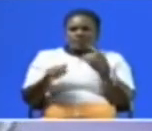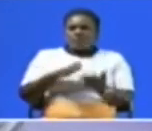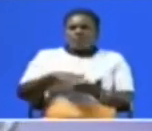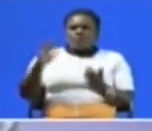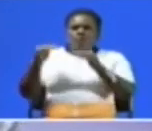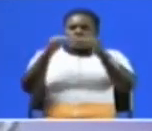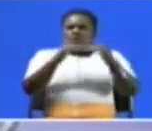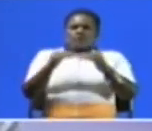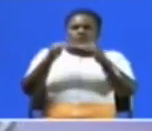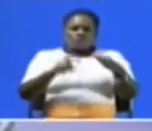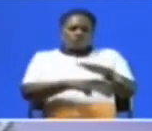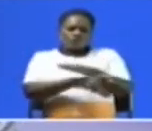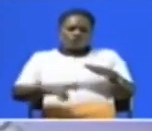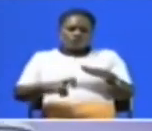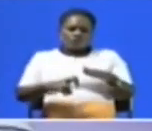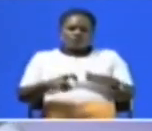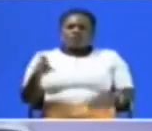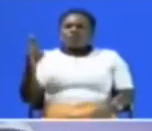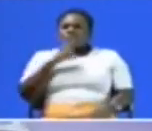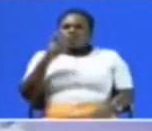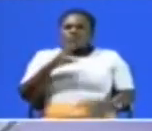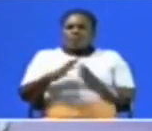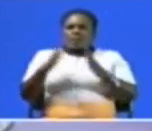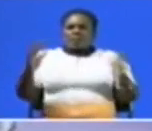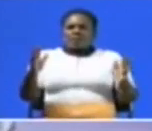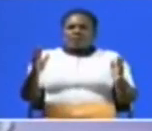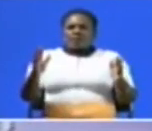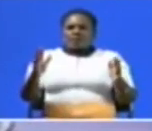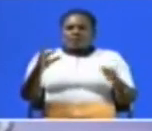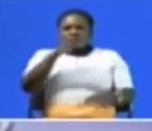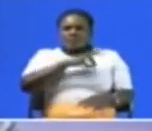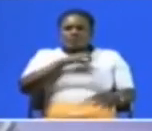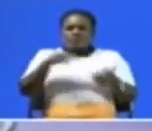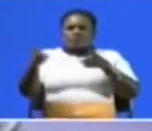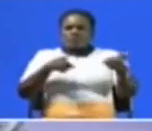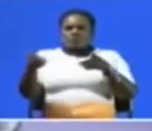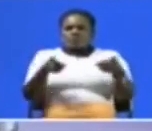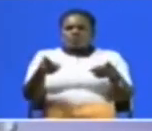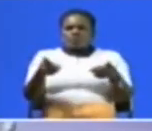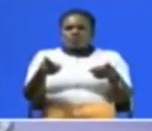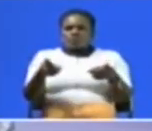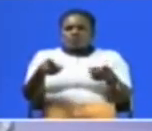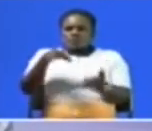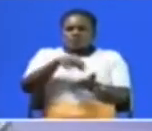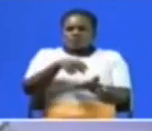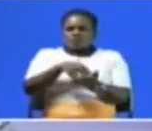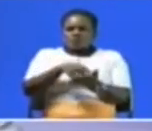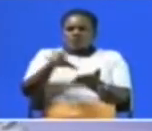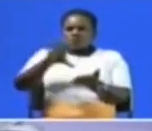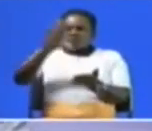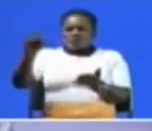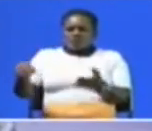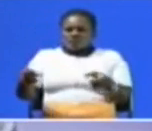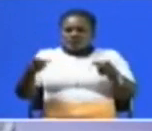Well, increased levels of poaching are threatening one of Kenya's largest income earners, tourism. Well, this is the state of affairs. The